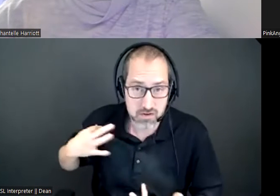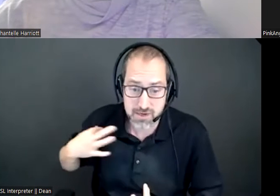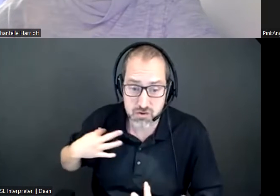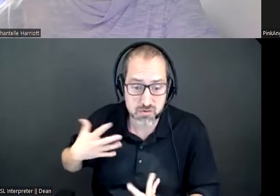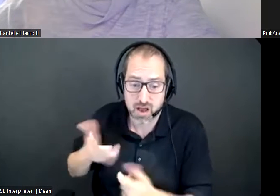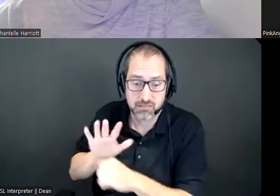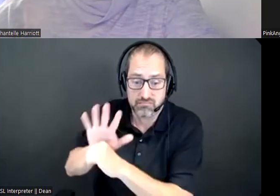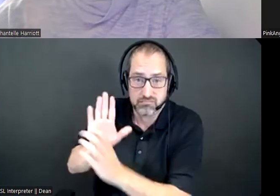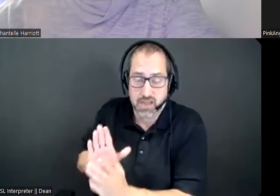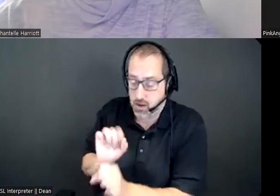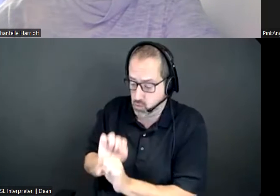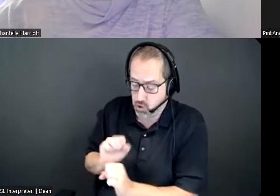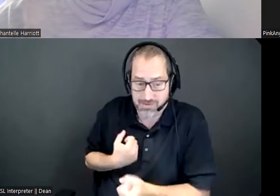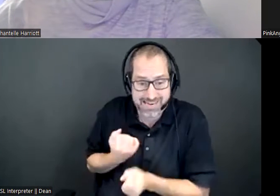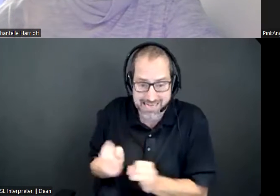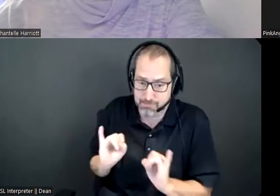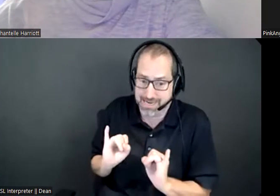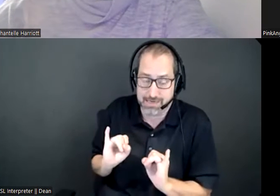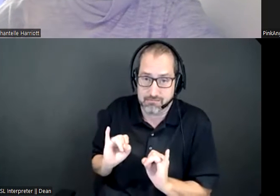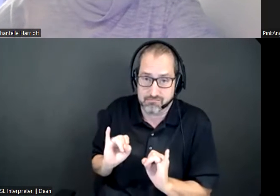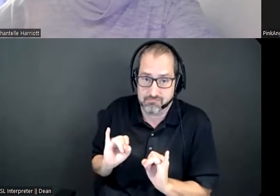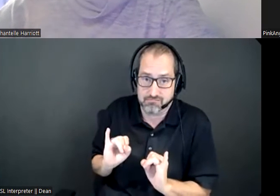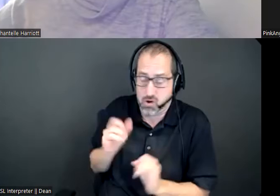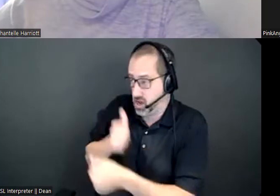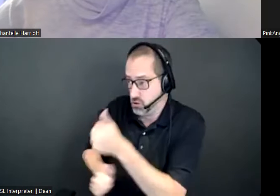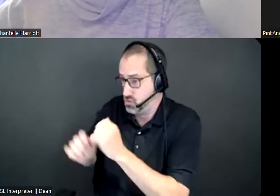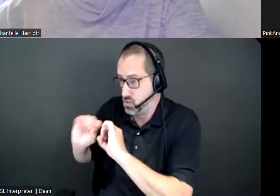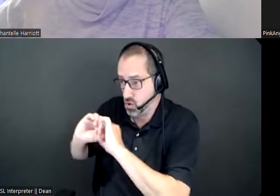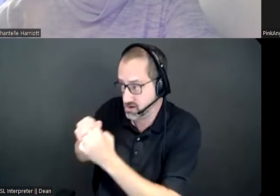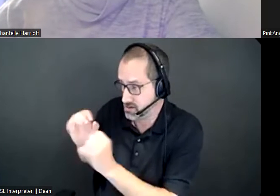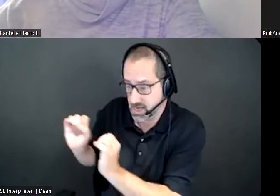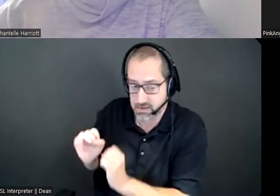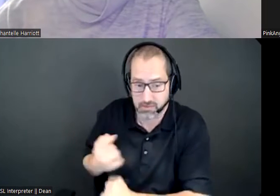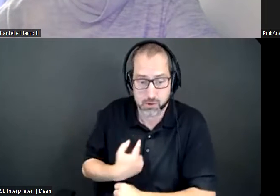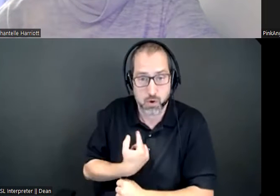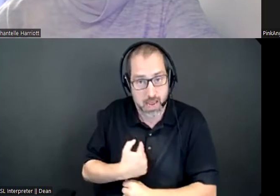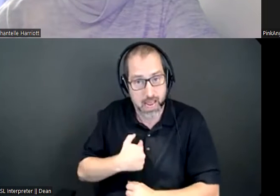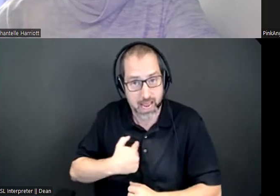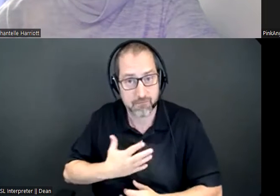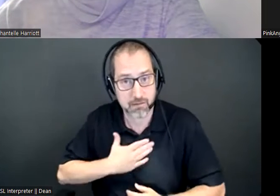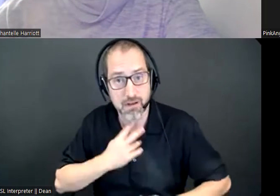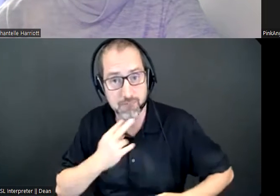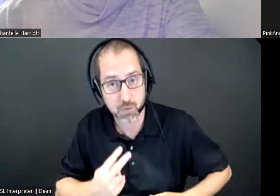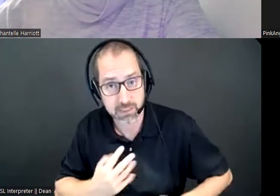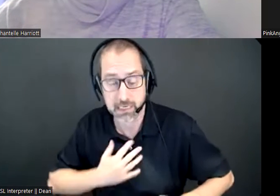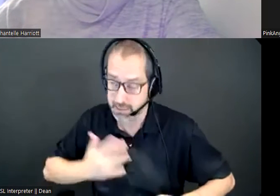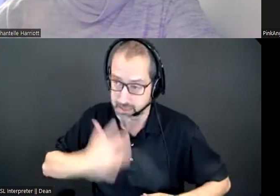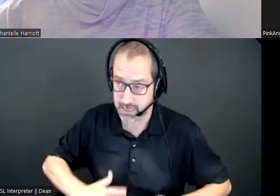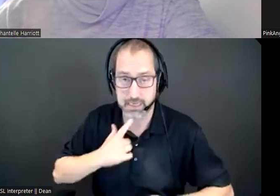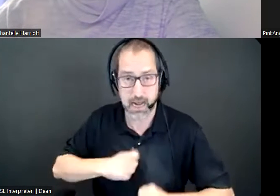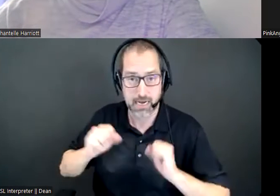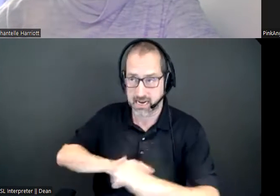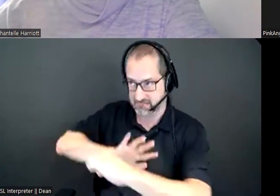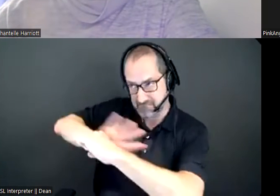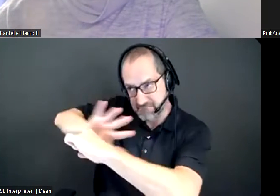work independently. And so I do have this voice and this privilege of speaking out. And I intend to keep doing